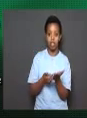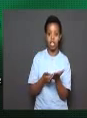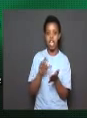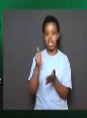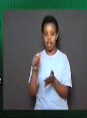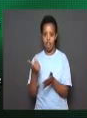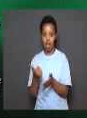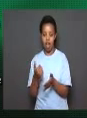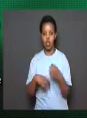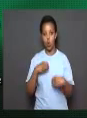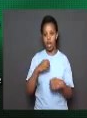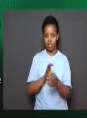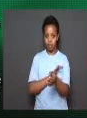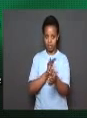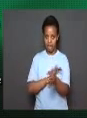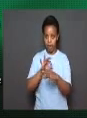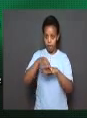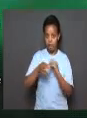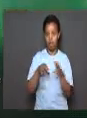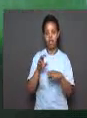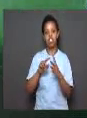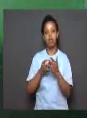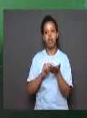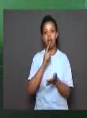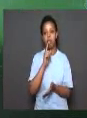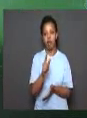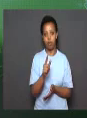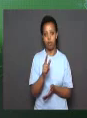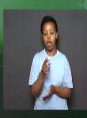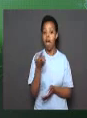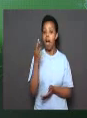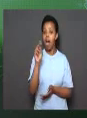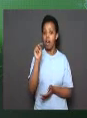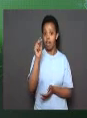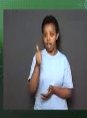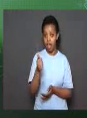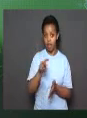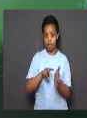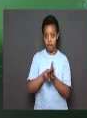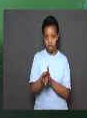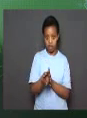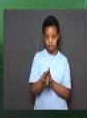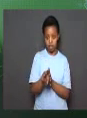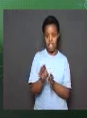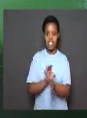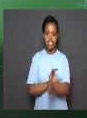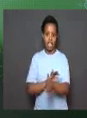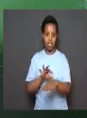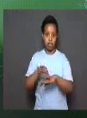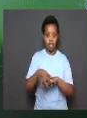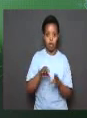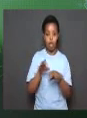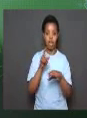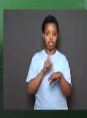to infect other organisms. When an RNA virus infects a